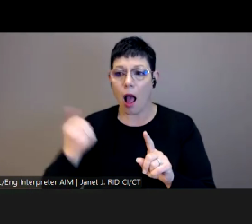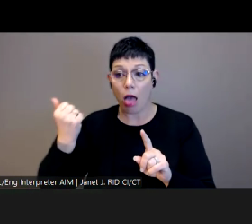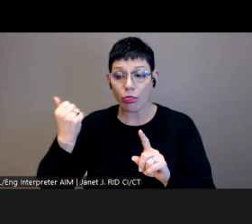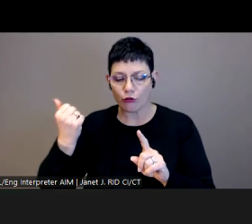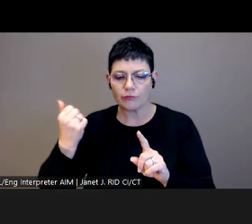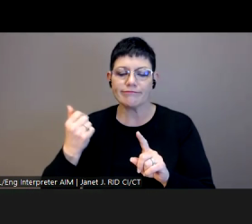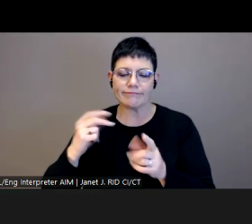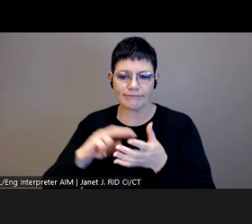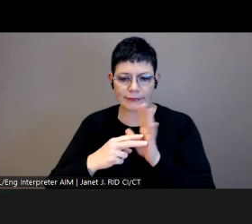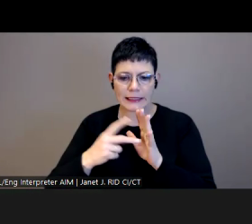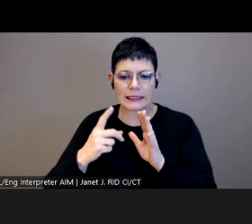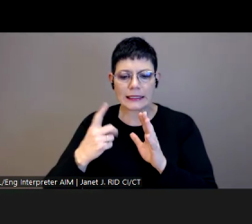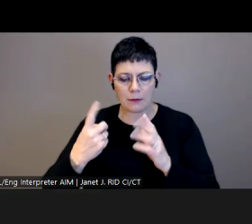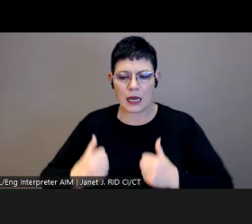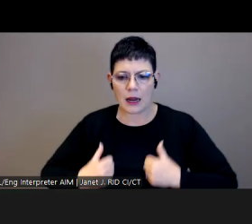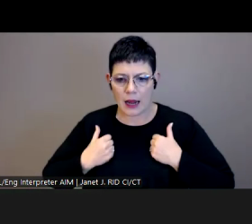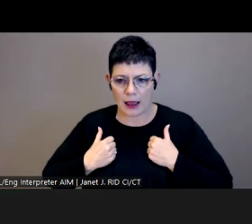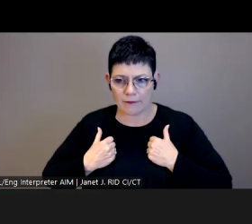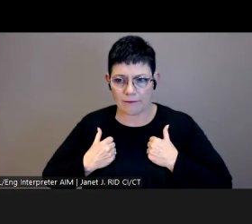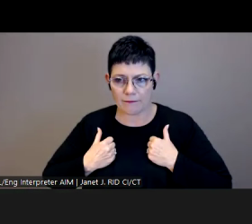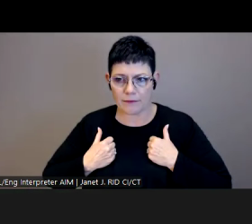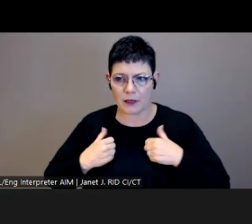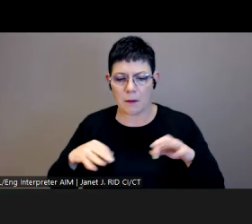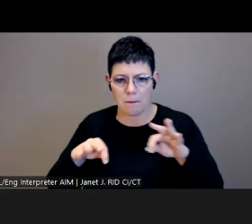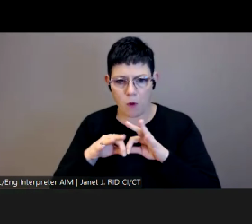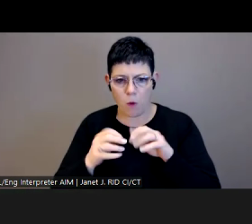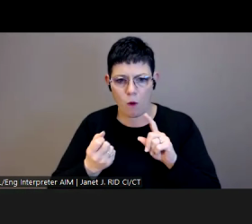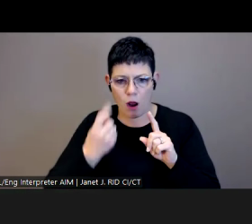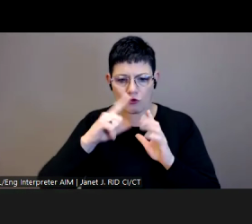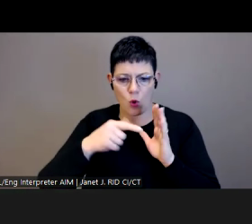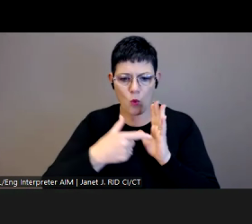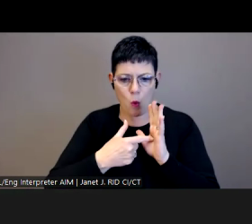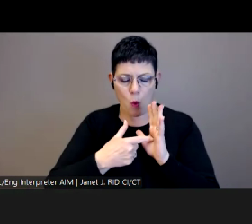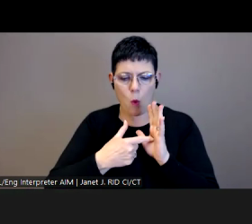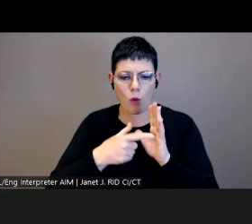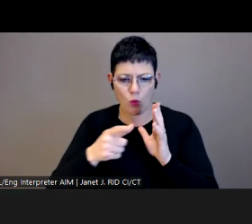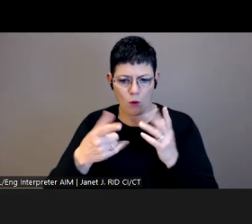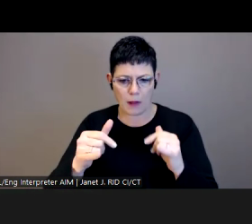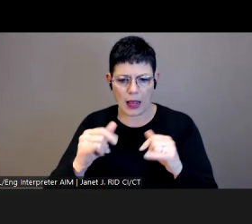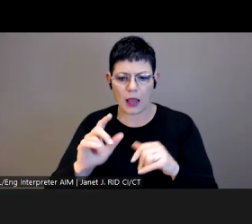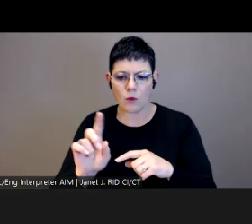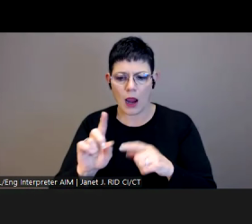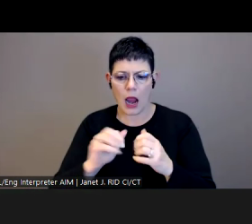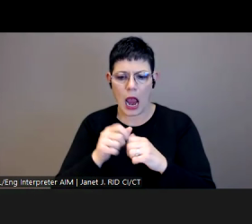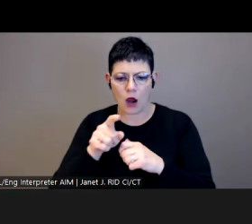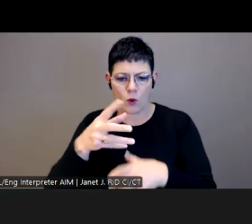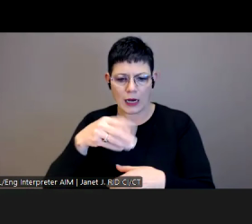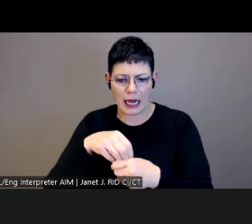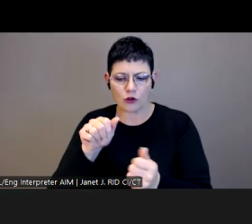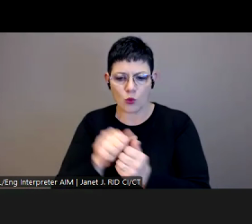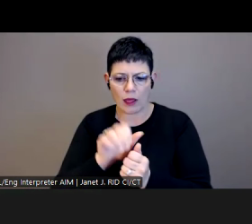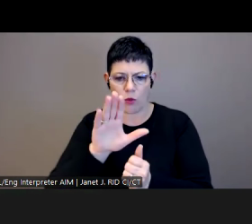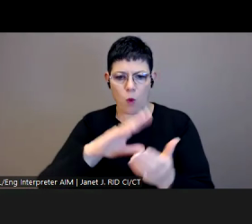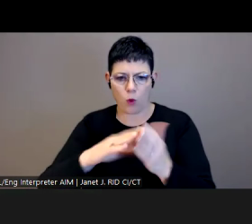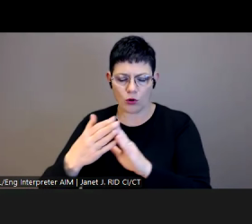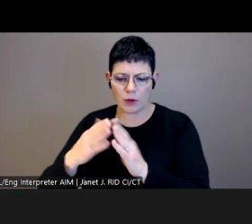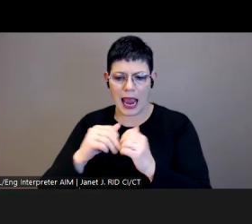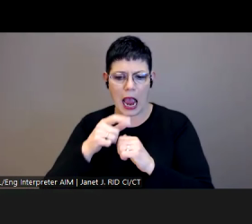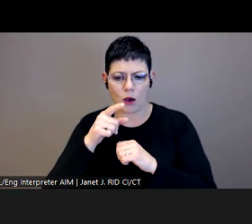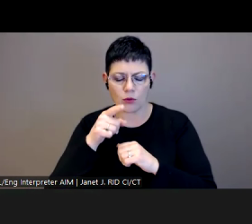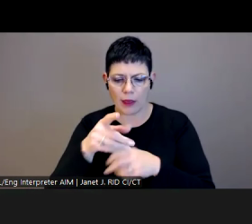is someone's life. It is critically important to understand the role that you play and how you engage your community and how they